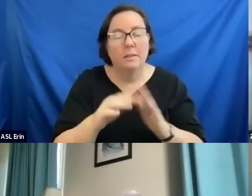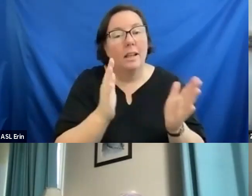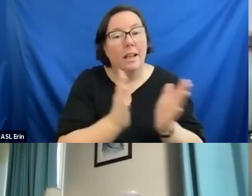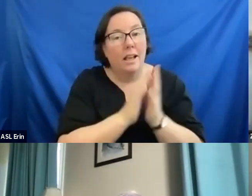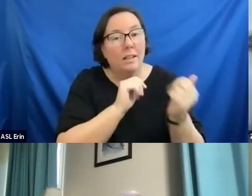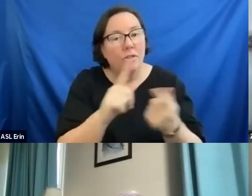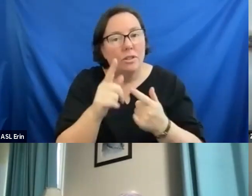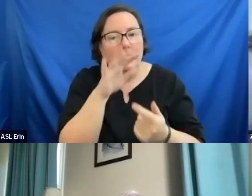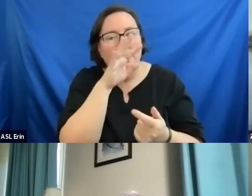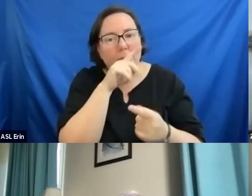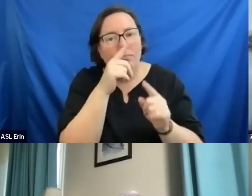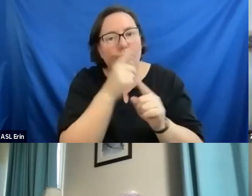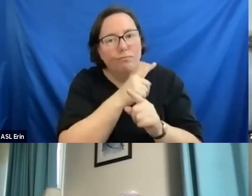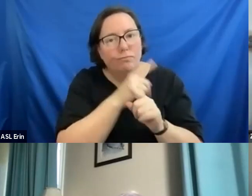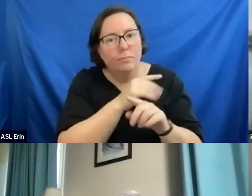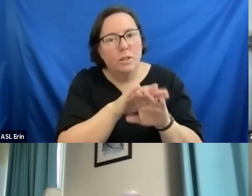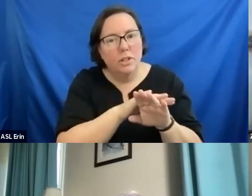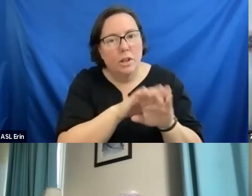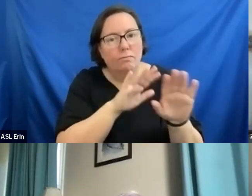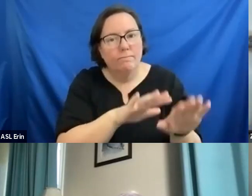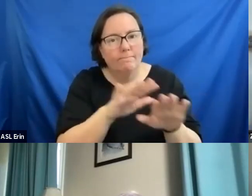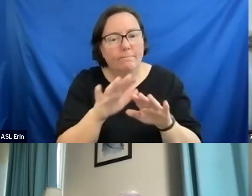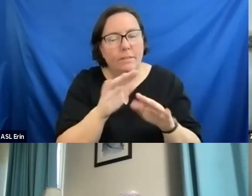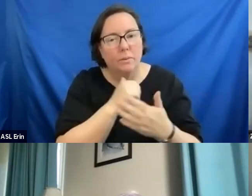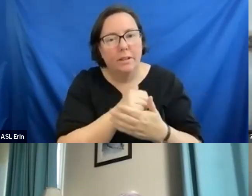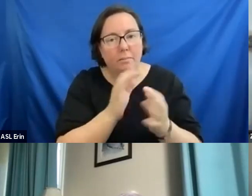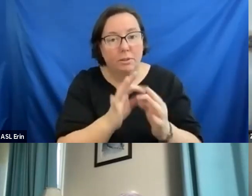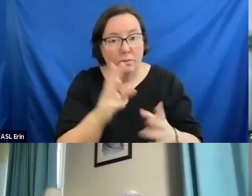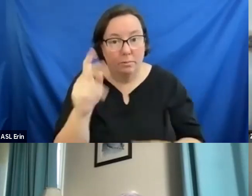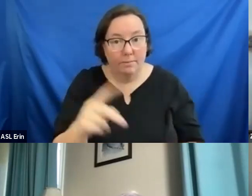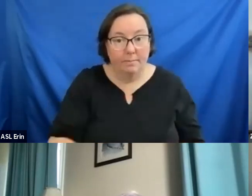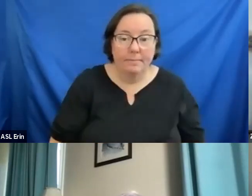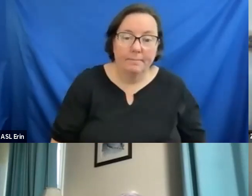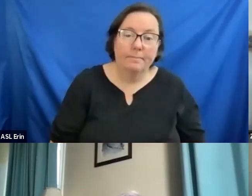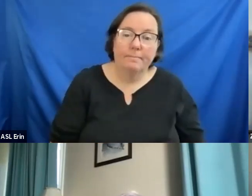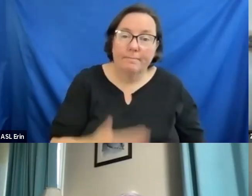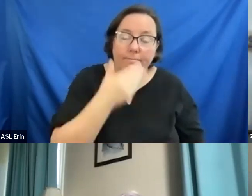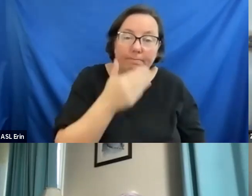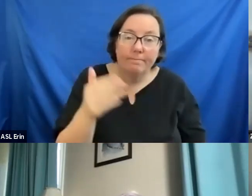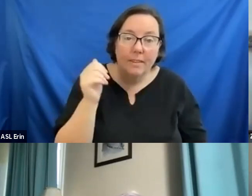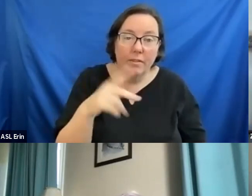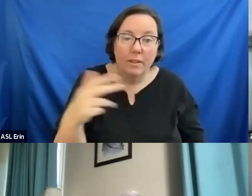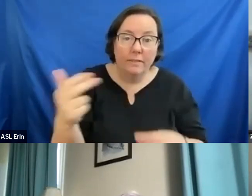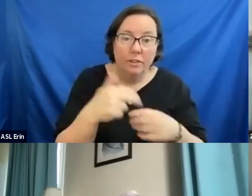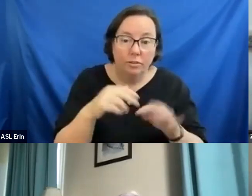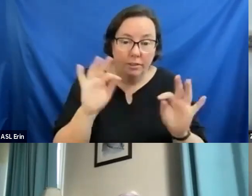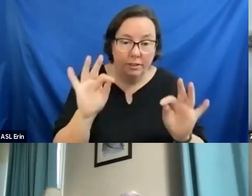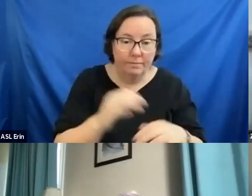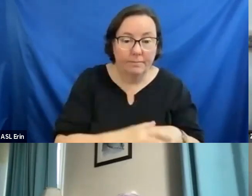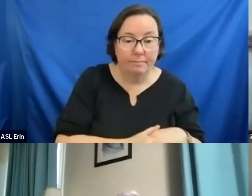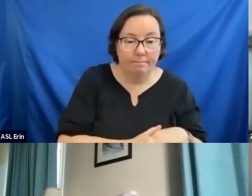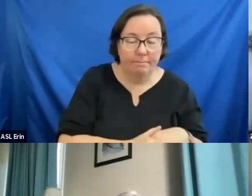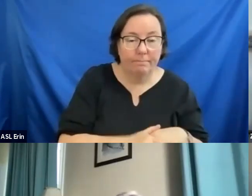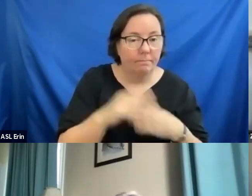at a slower pace to assist our interpreters. And thank you all for being here.